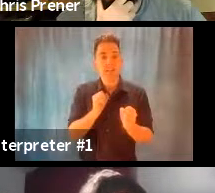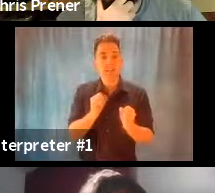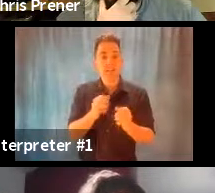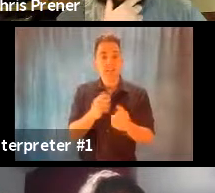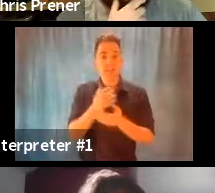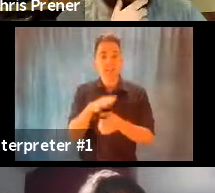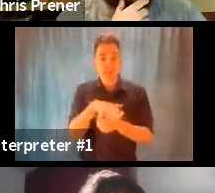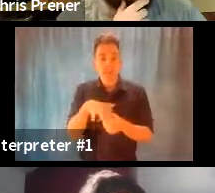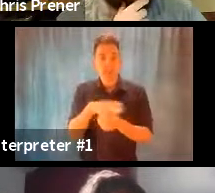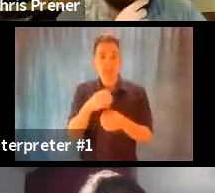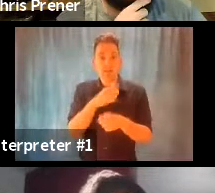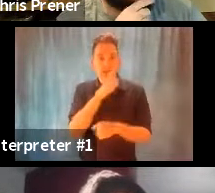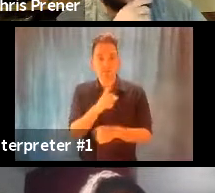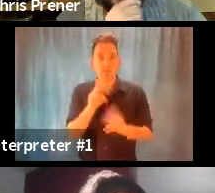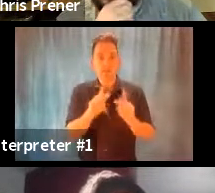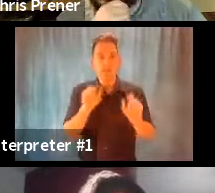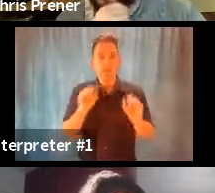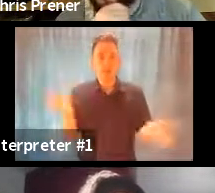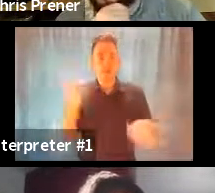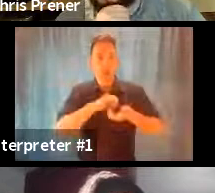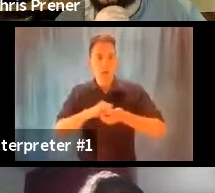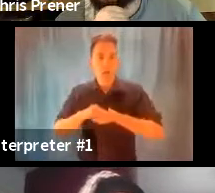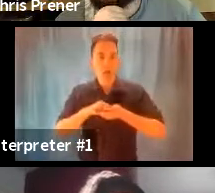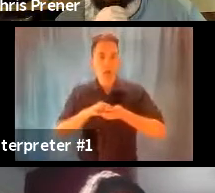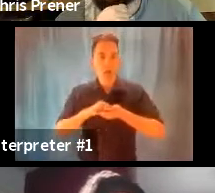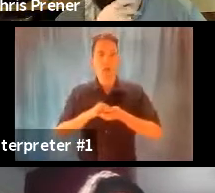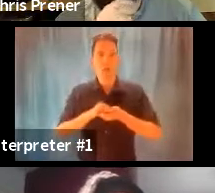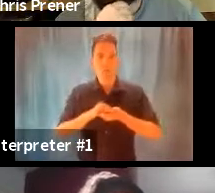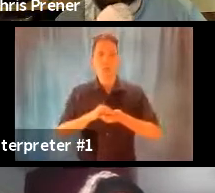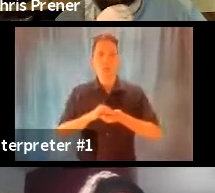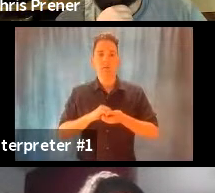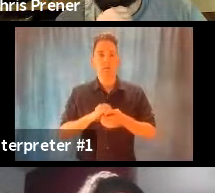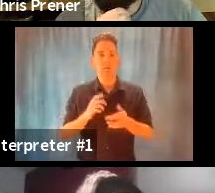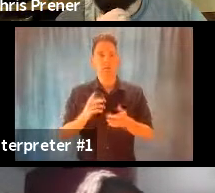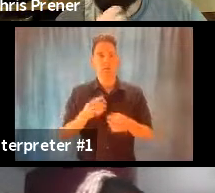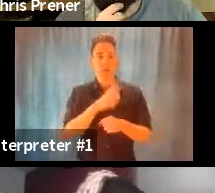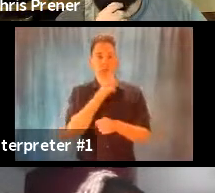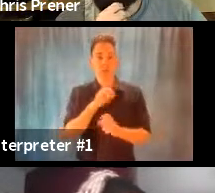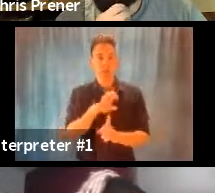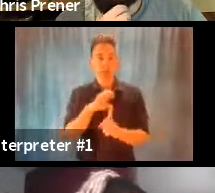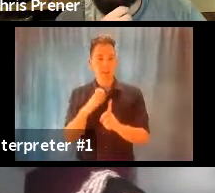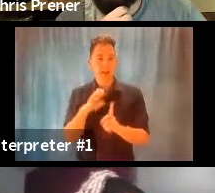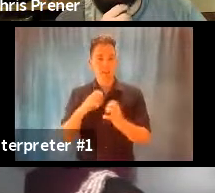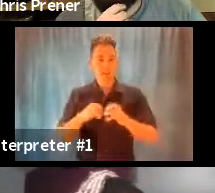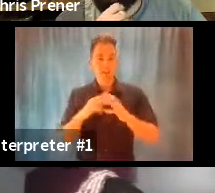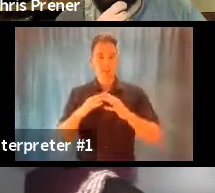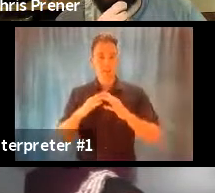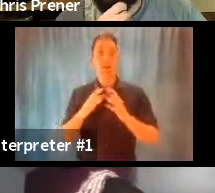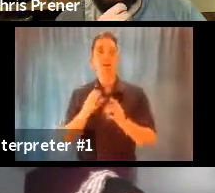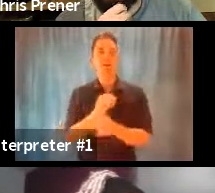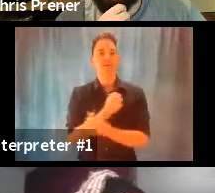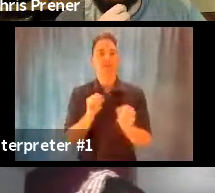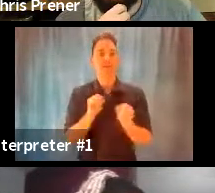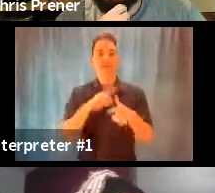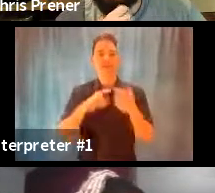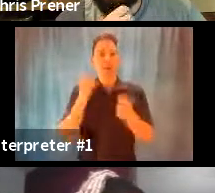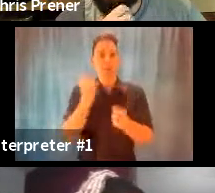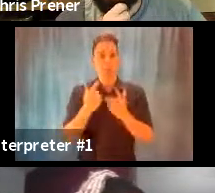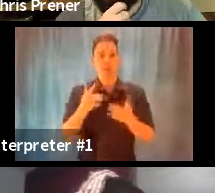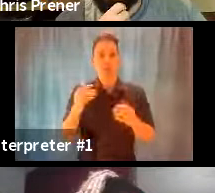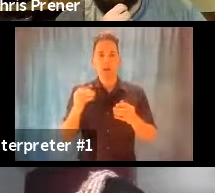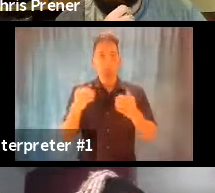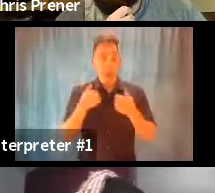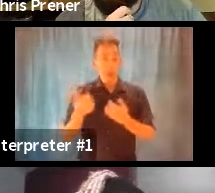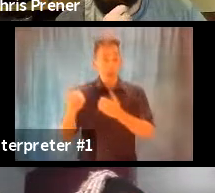work together and become collaborators. We foster environments that lead to conversation and accountability for everyone involved.